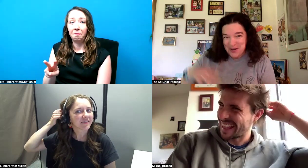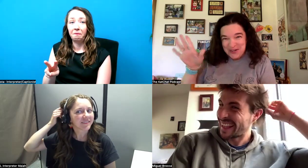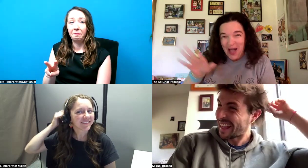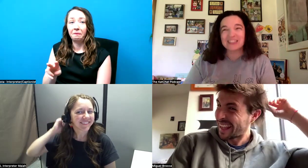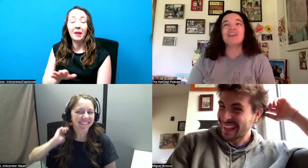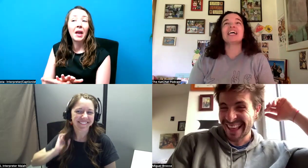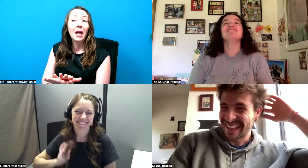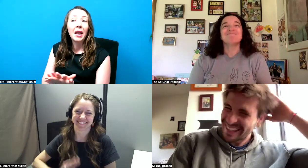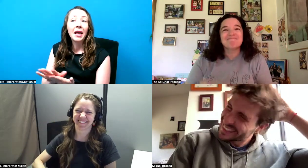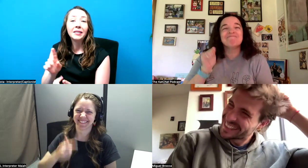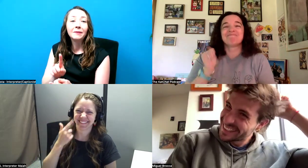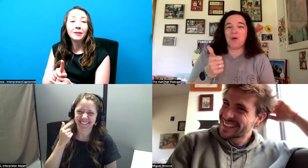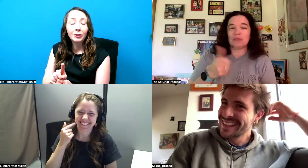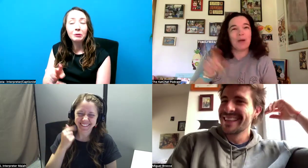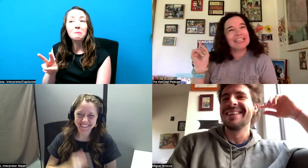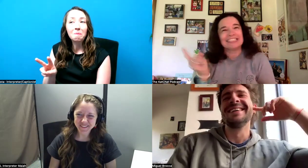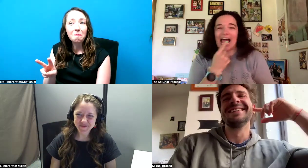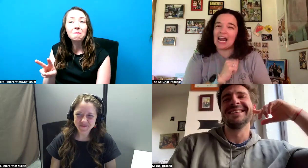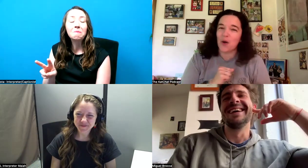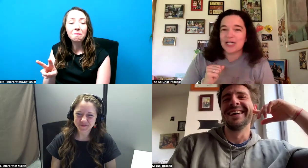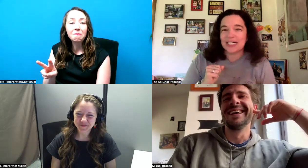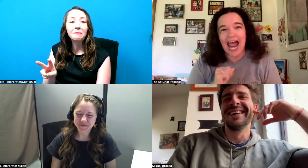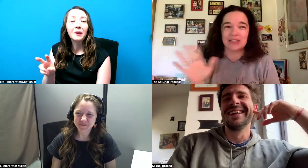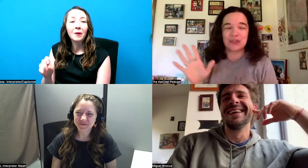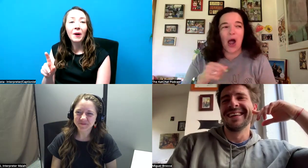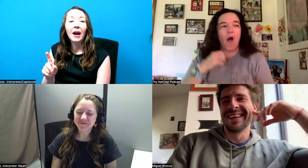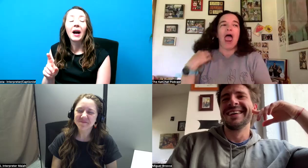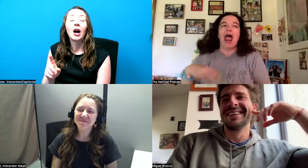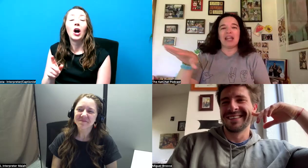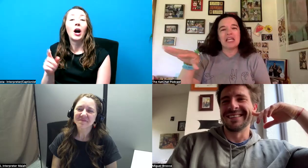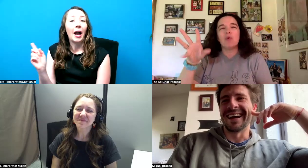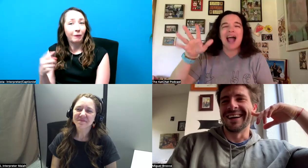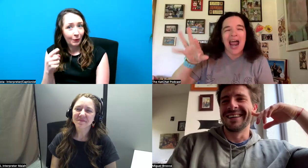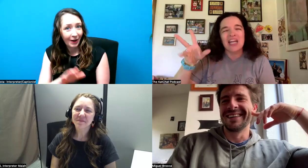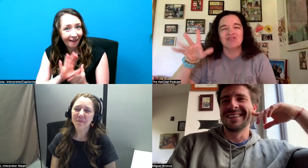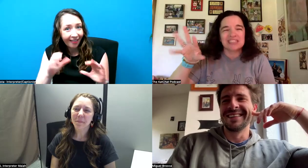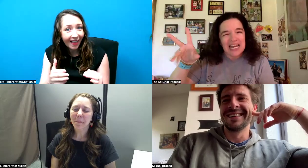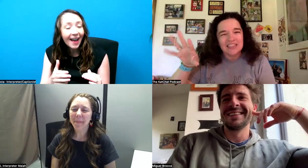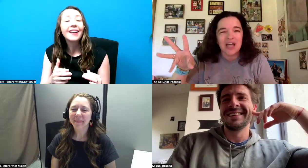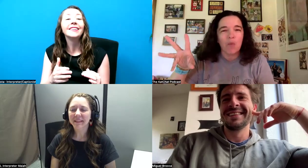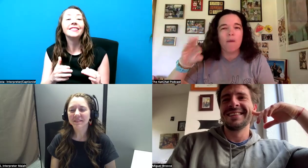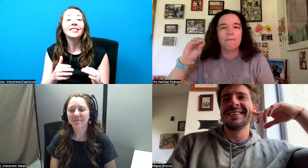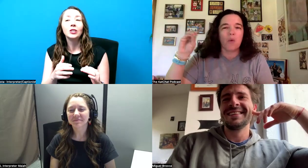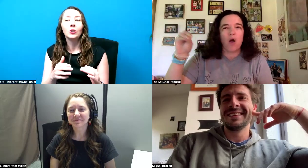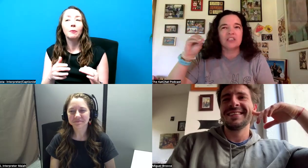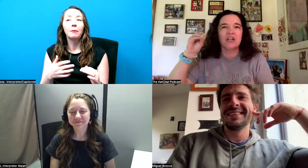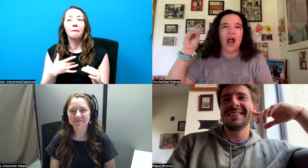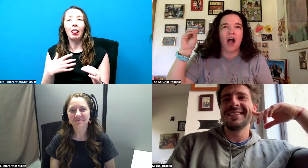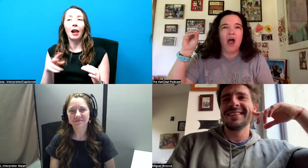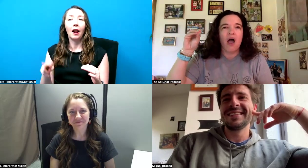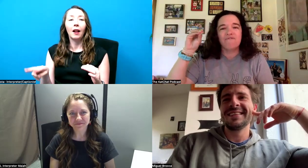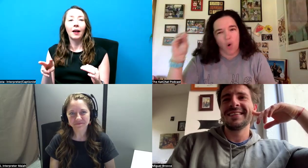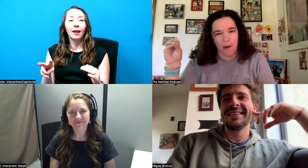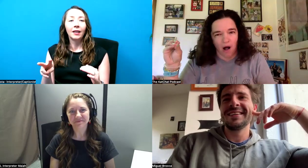you. So that good. Well, I gotta go to class. And he Yeah, was kind of seeing someone, but it wasn't